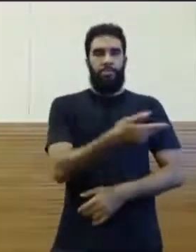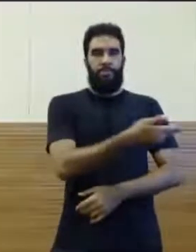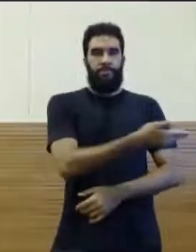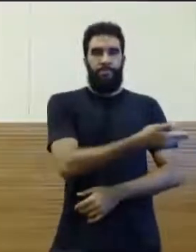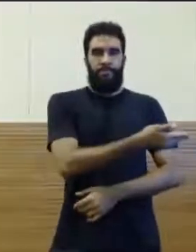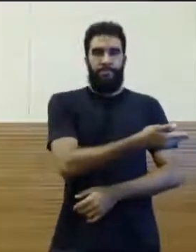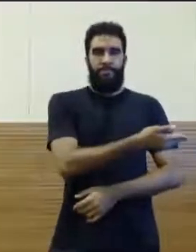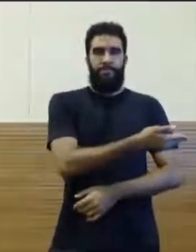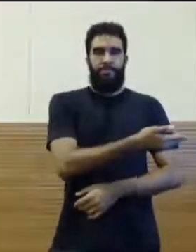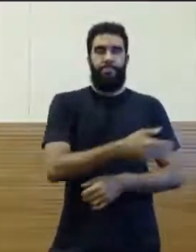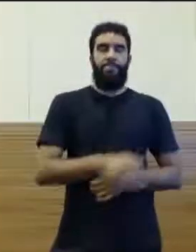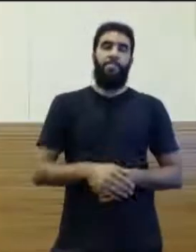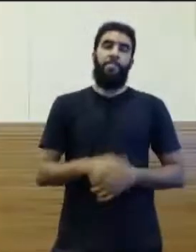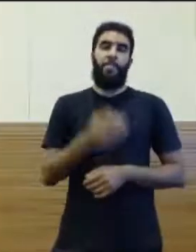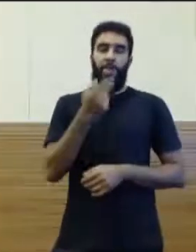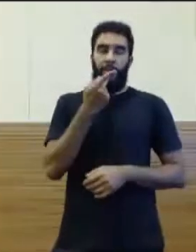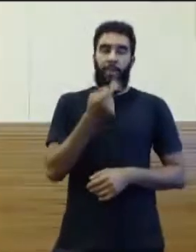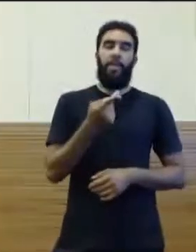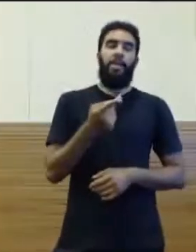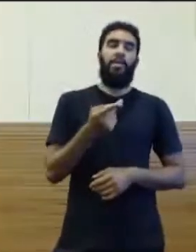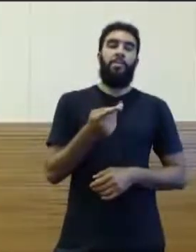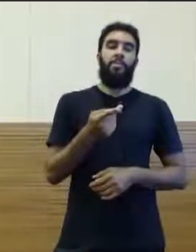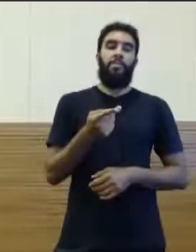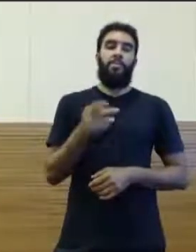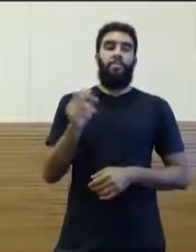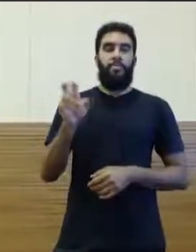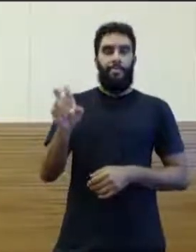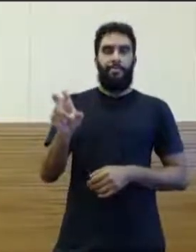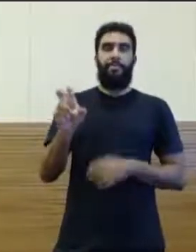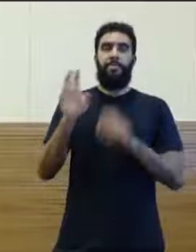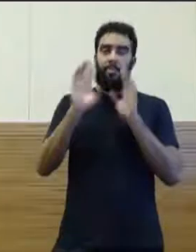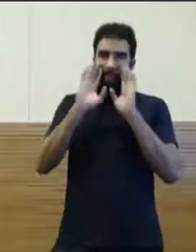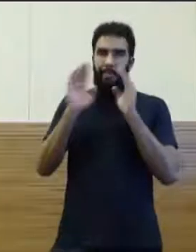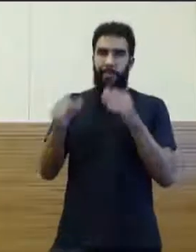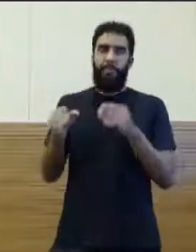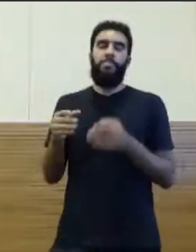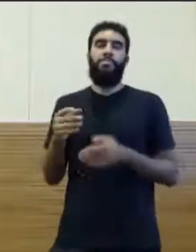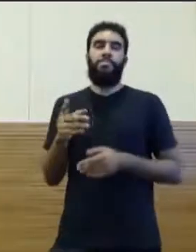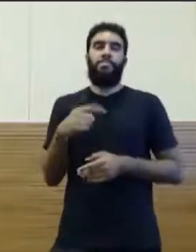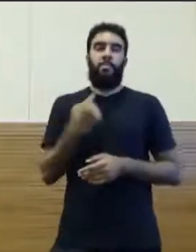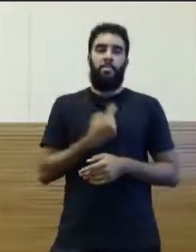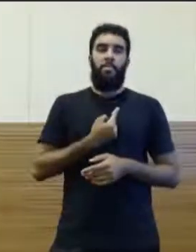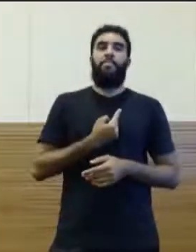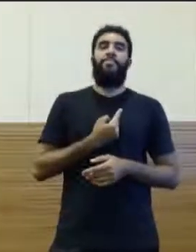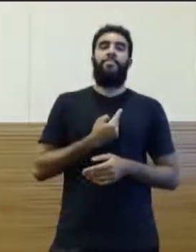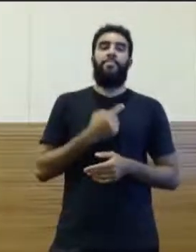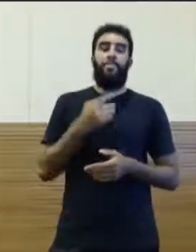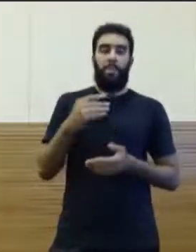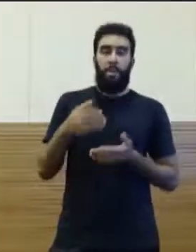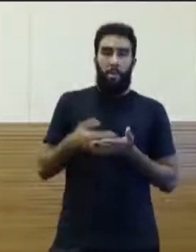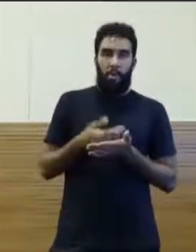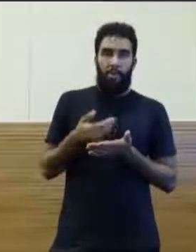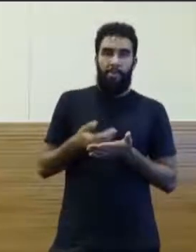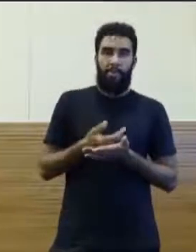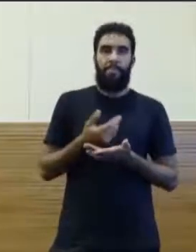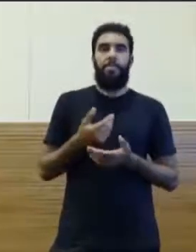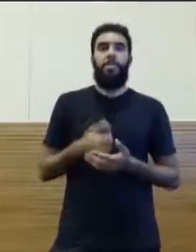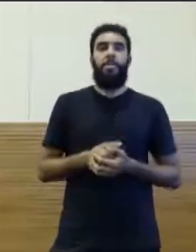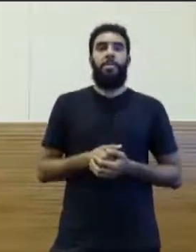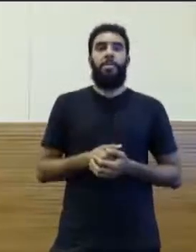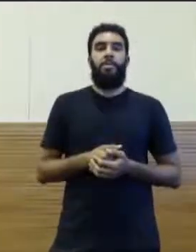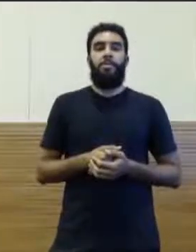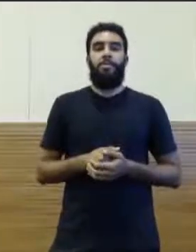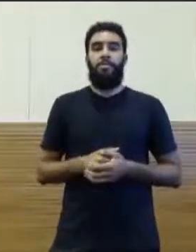we have in first part the consumption, 5 specific message of which are the food